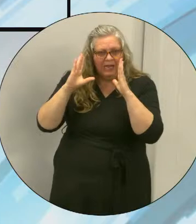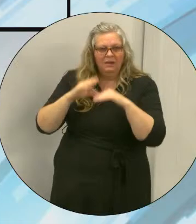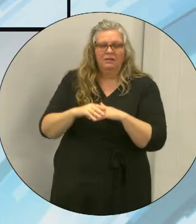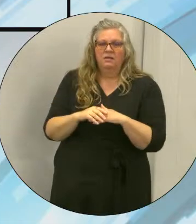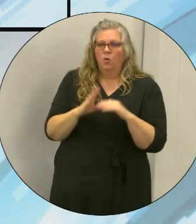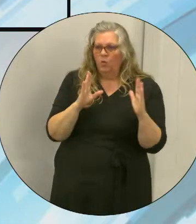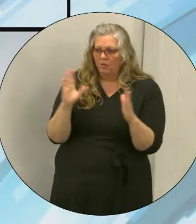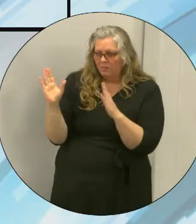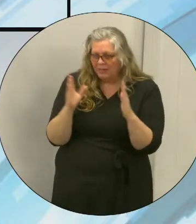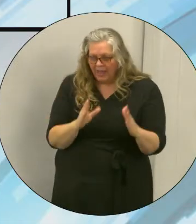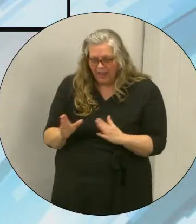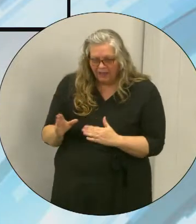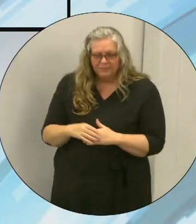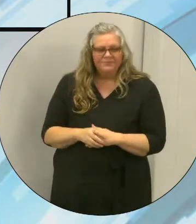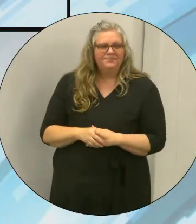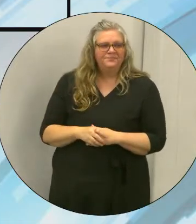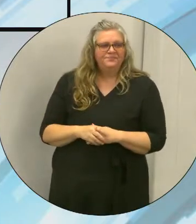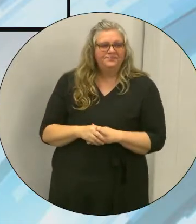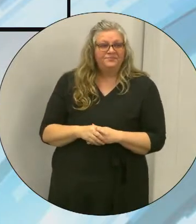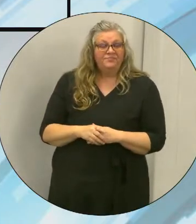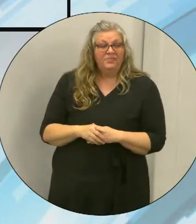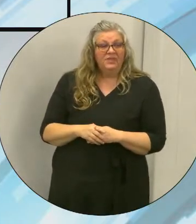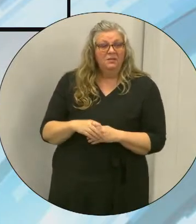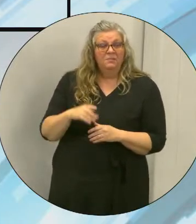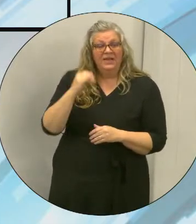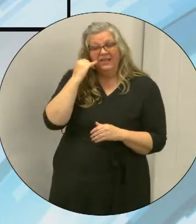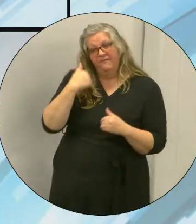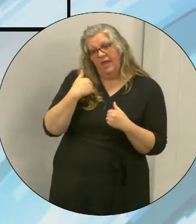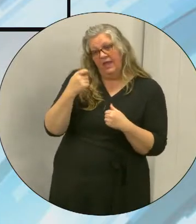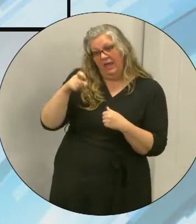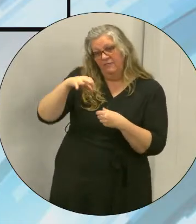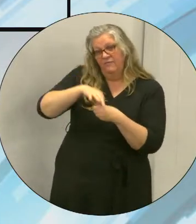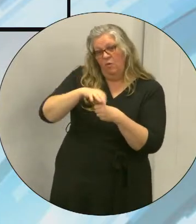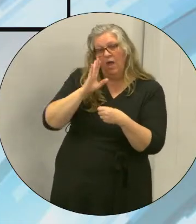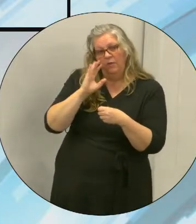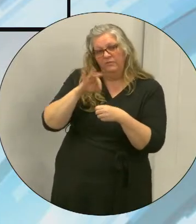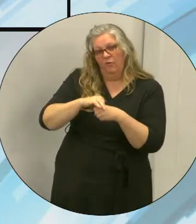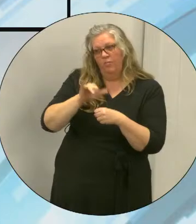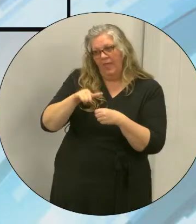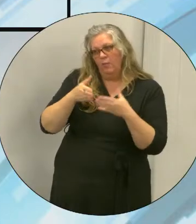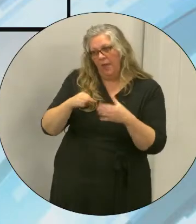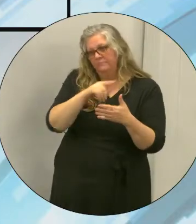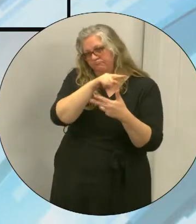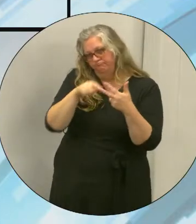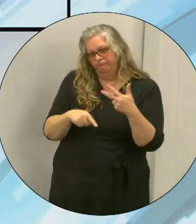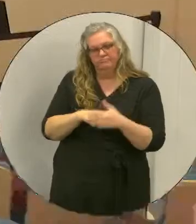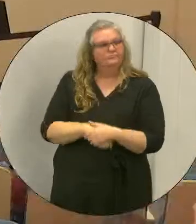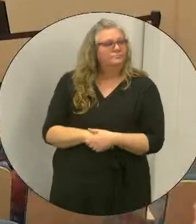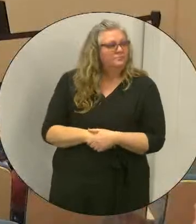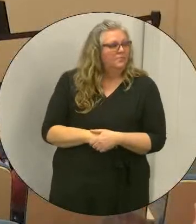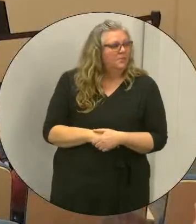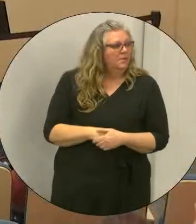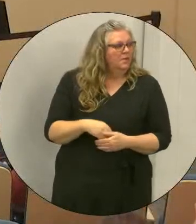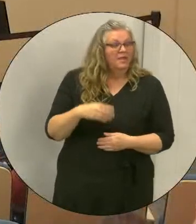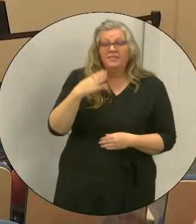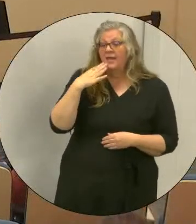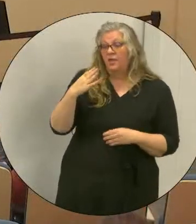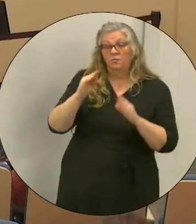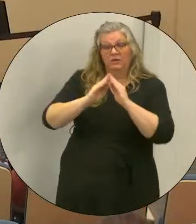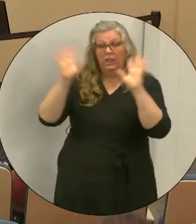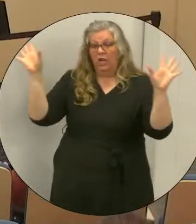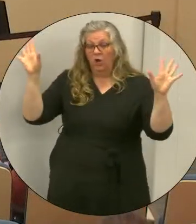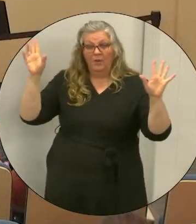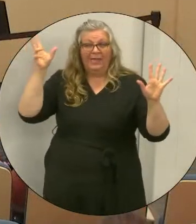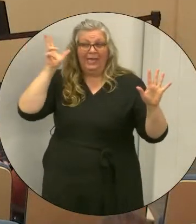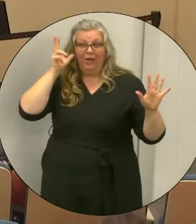planned out. But if I had a vote, that's how I would vote. Thank you, Trustee Johnson, and you came in very clear, so